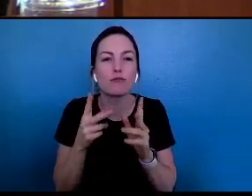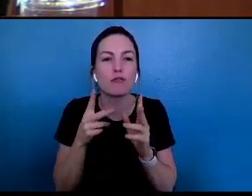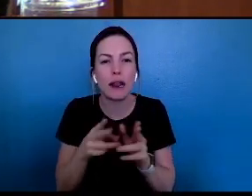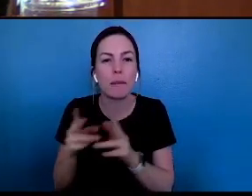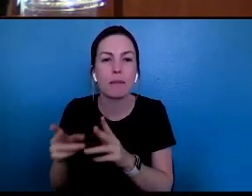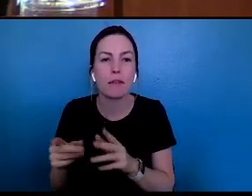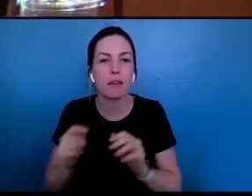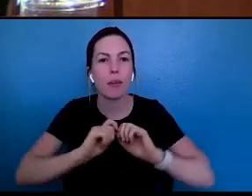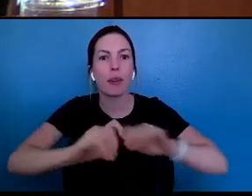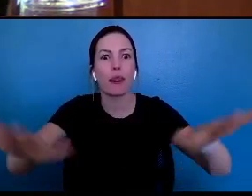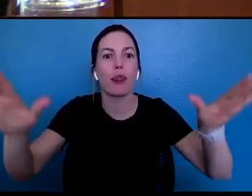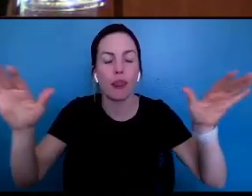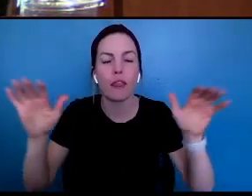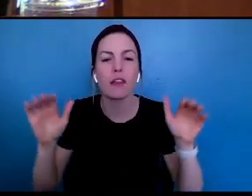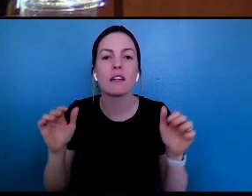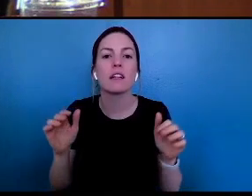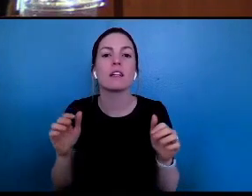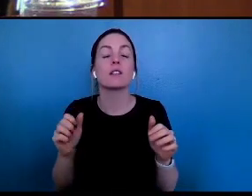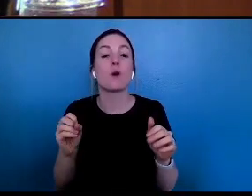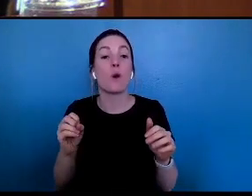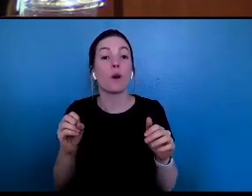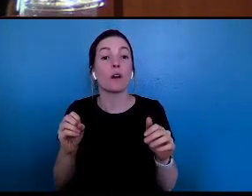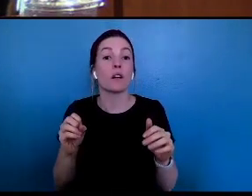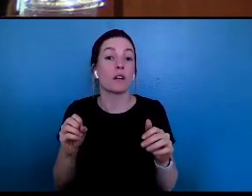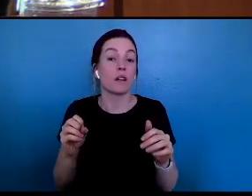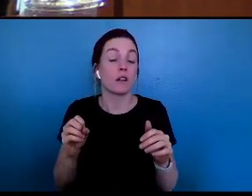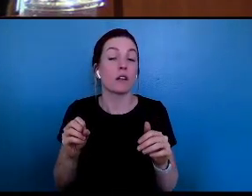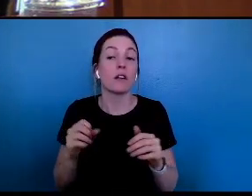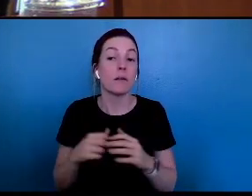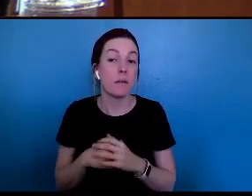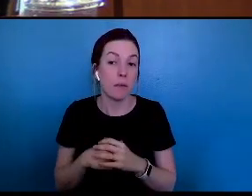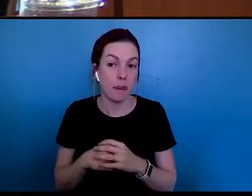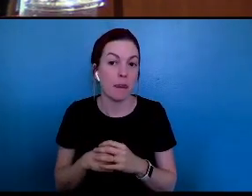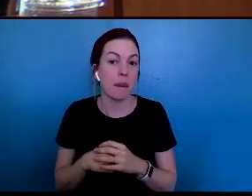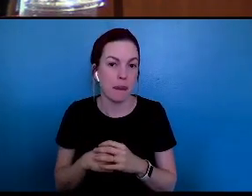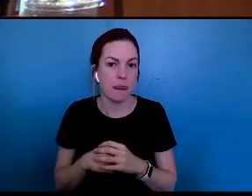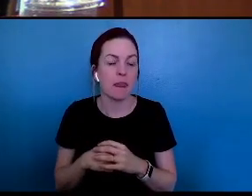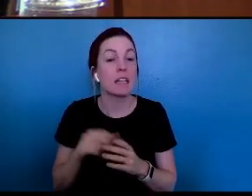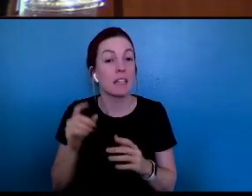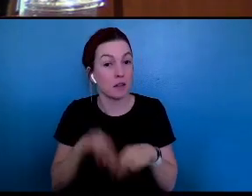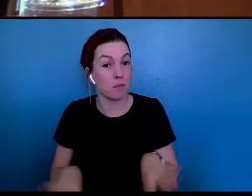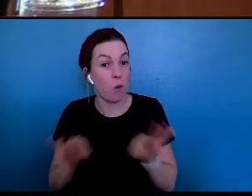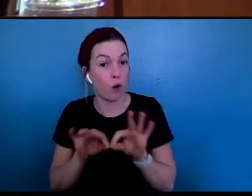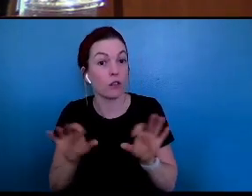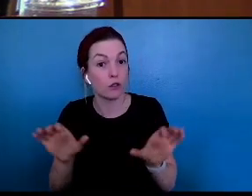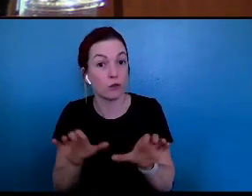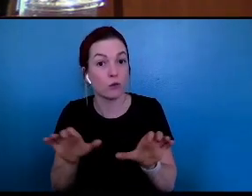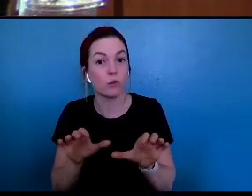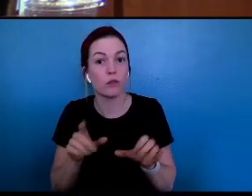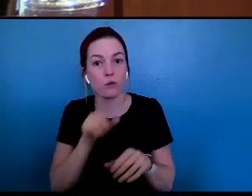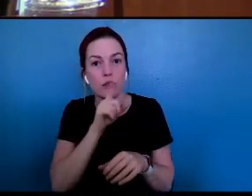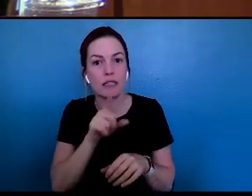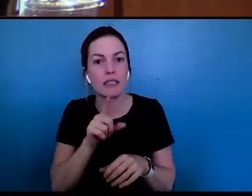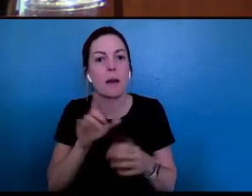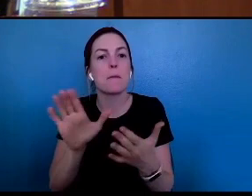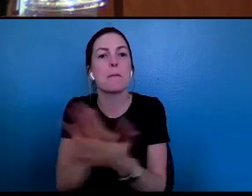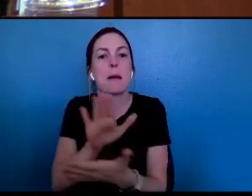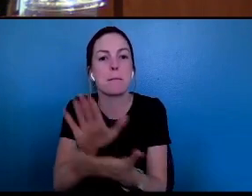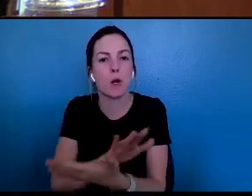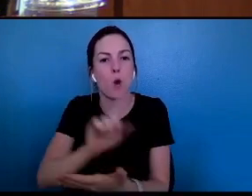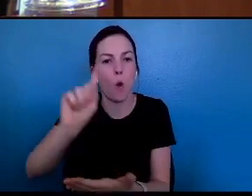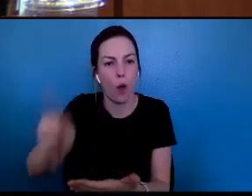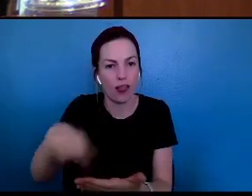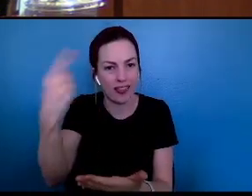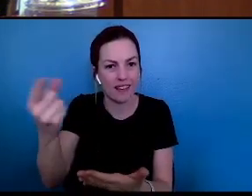myself to the citizens, but also do a really paper-only counting process that's still